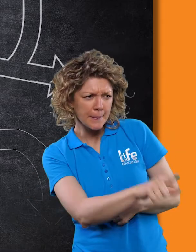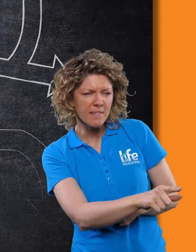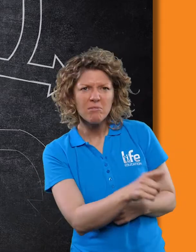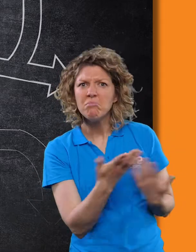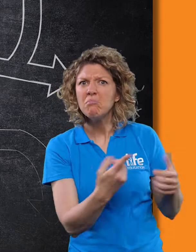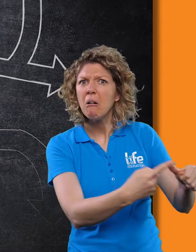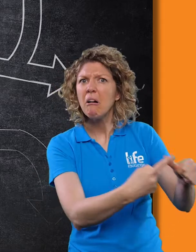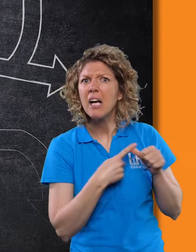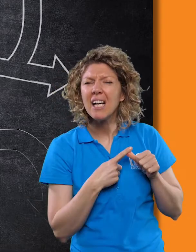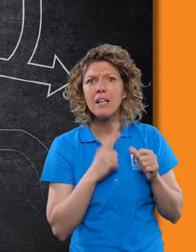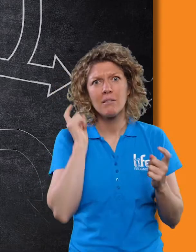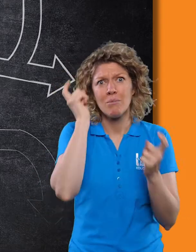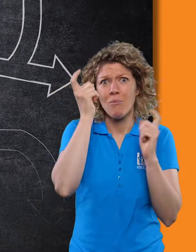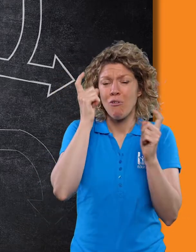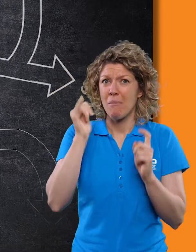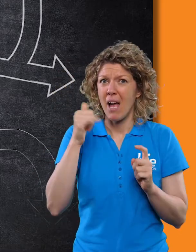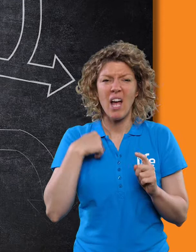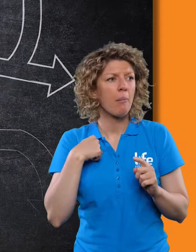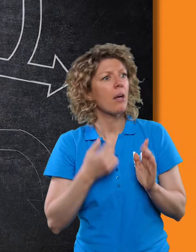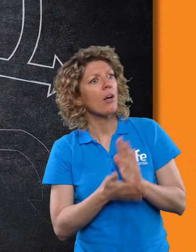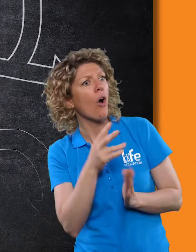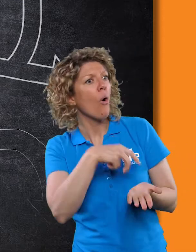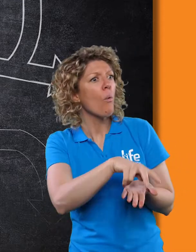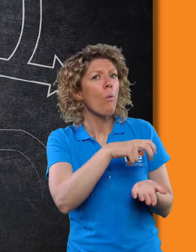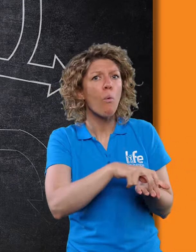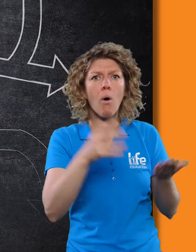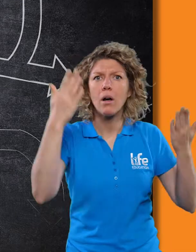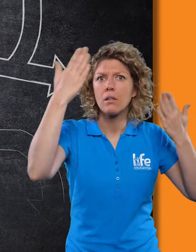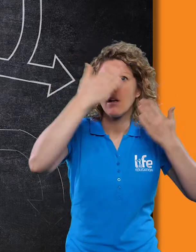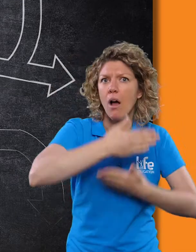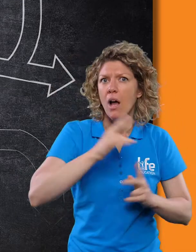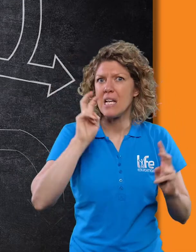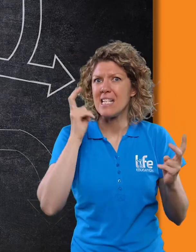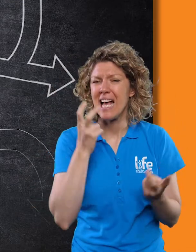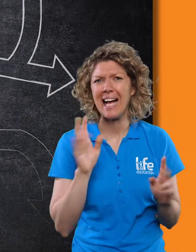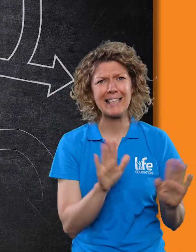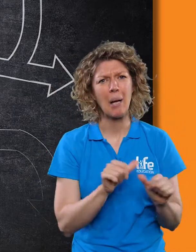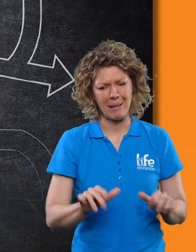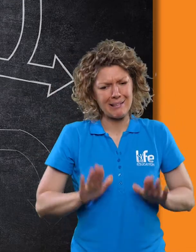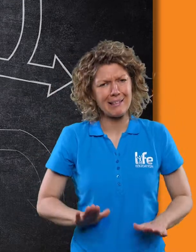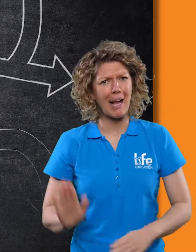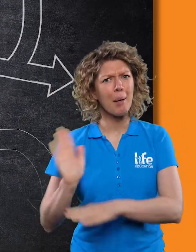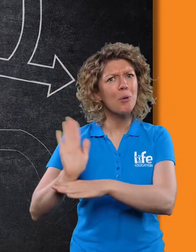They're worried that their parents won't approve if they go walking around the skate park in the dark. They think they should stay at the movies.